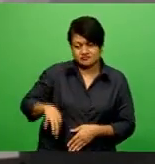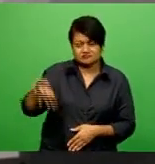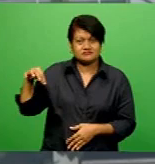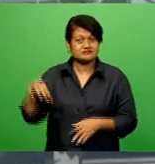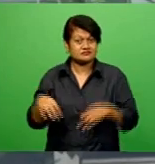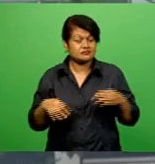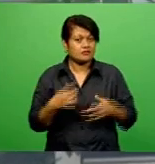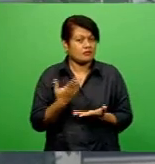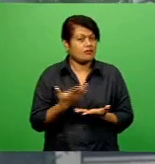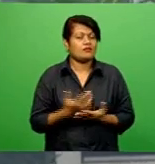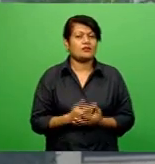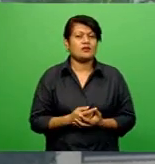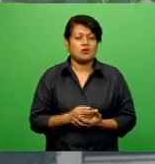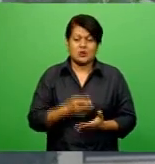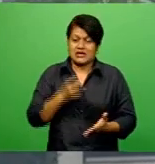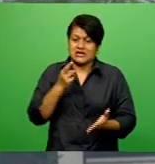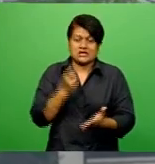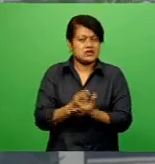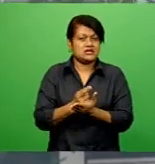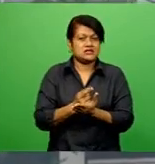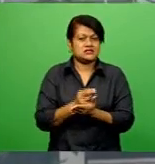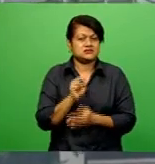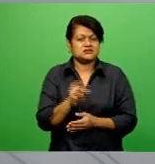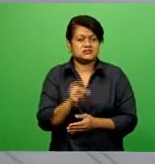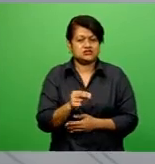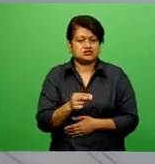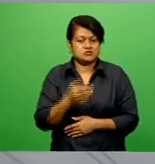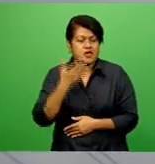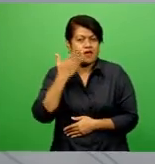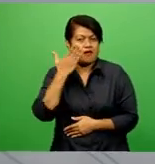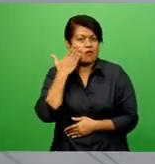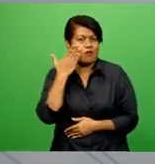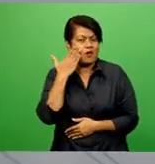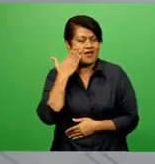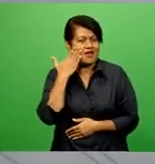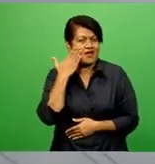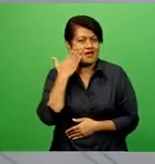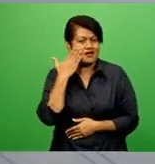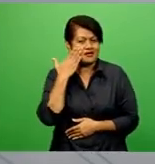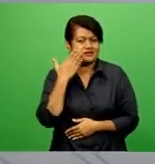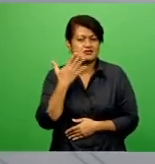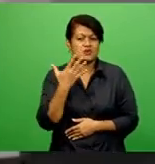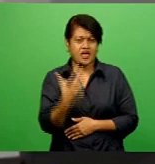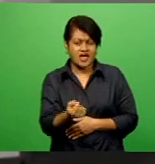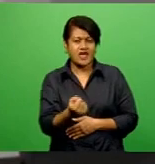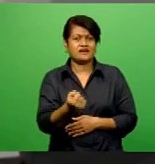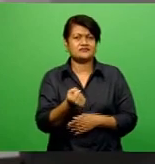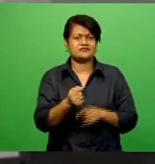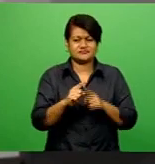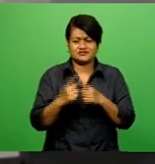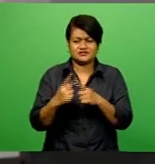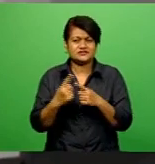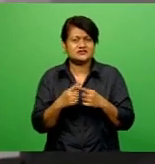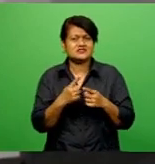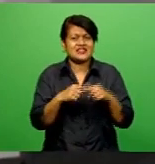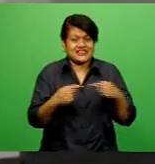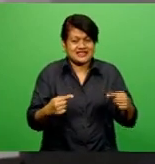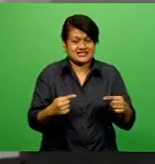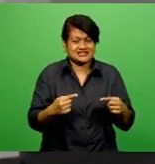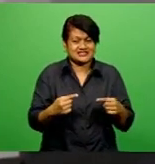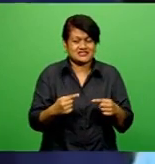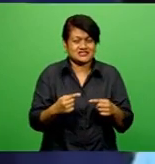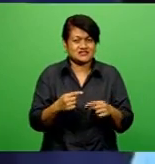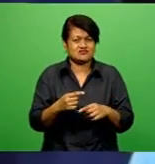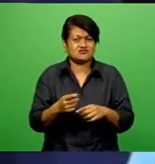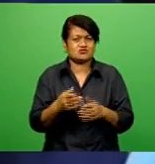need to be on guard, to be alert, and also to take preventative measures in beefing up the